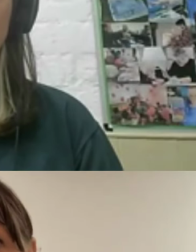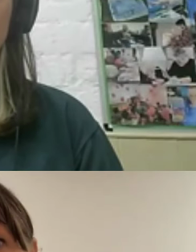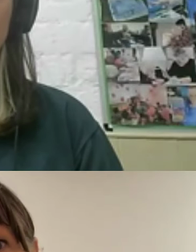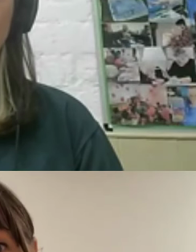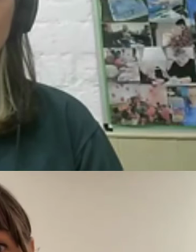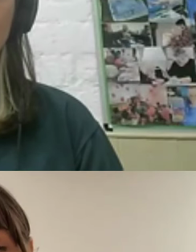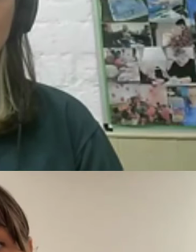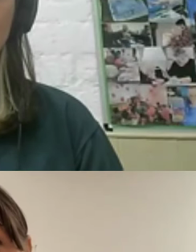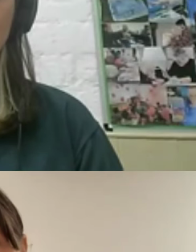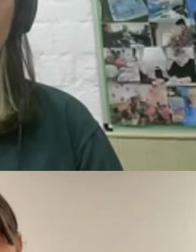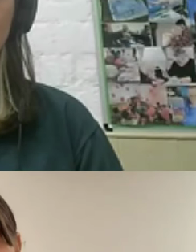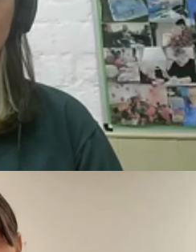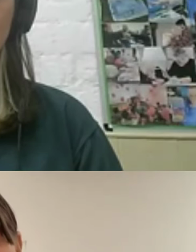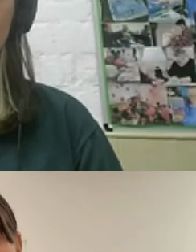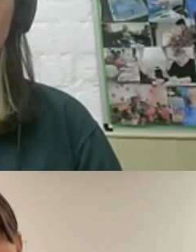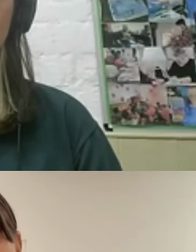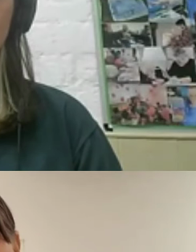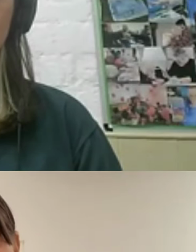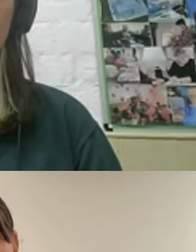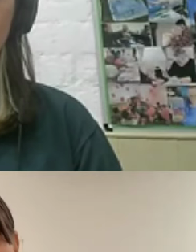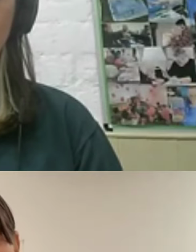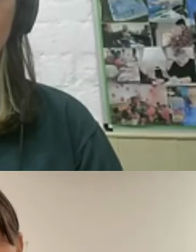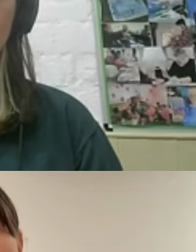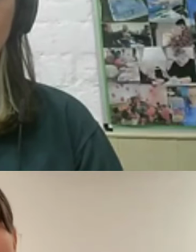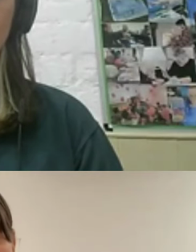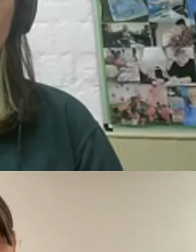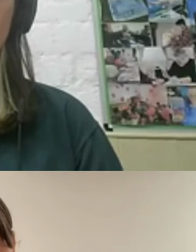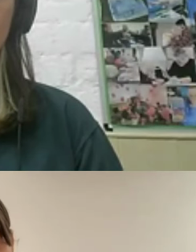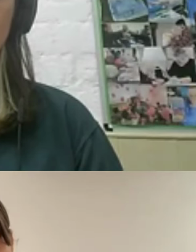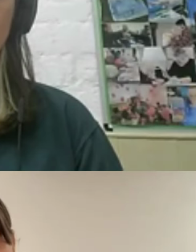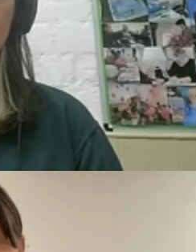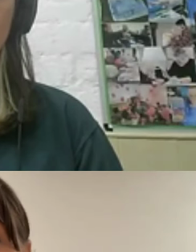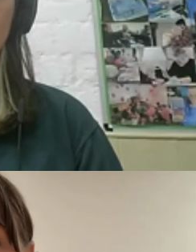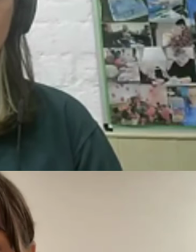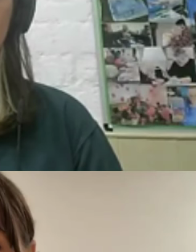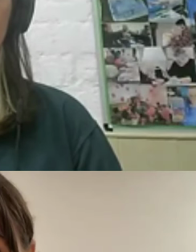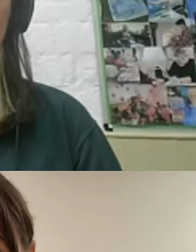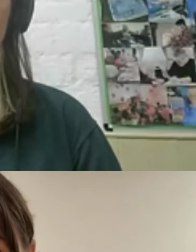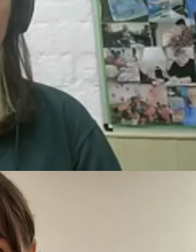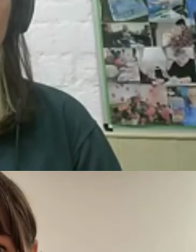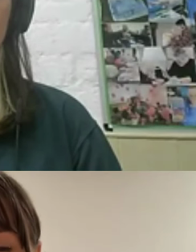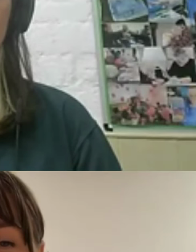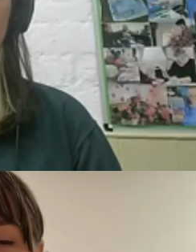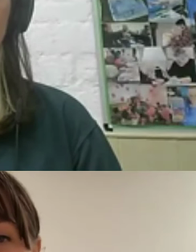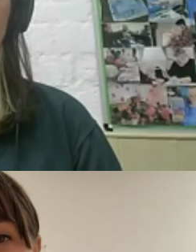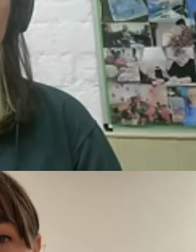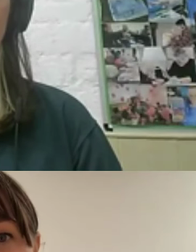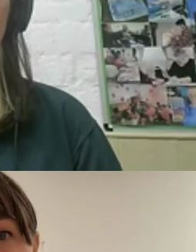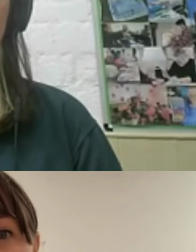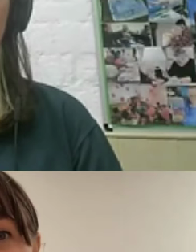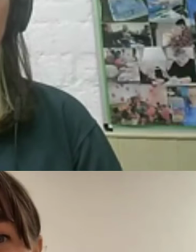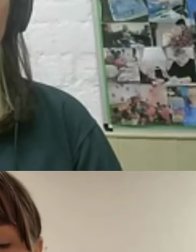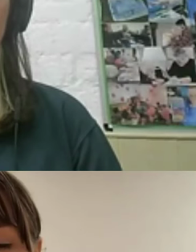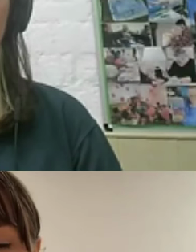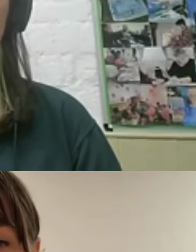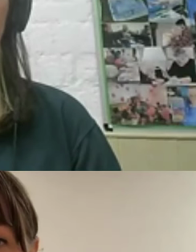yes, we'd love to see you at the next session. We have one next month, which will follow up on this topic as a Connect and Reflect. And you can be able to book